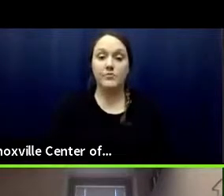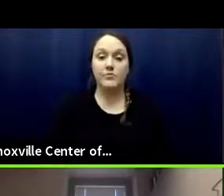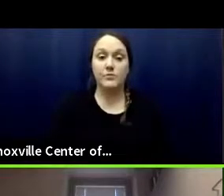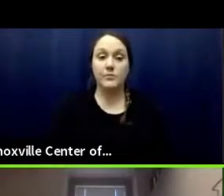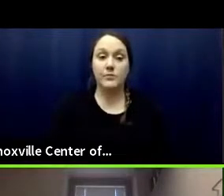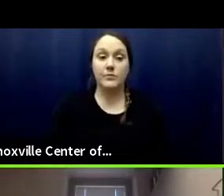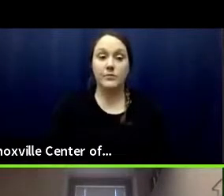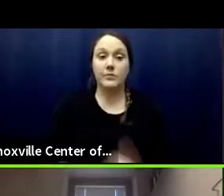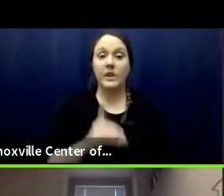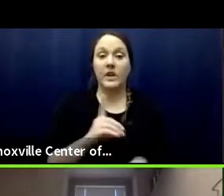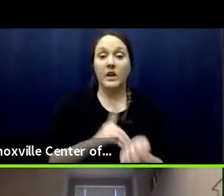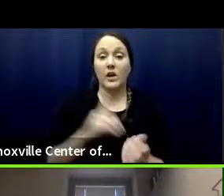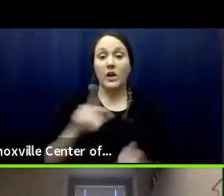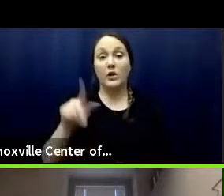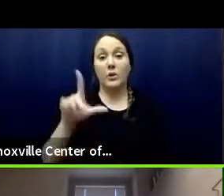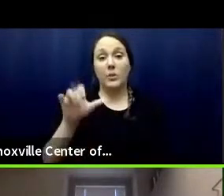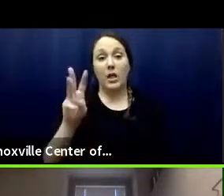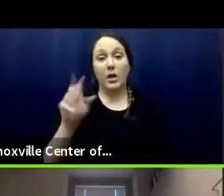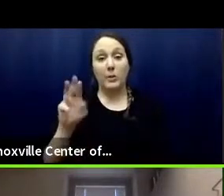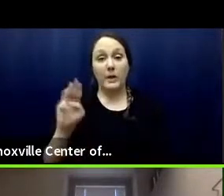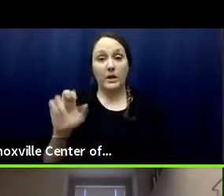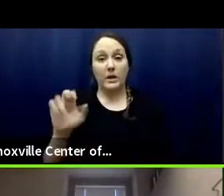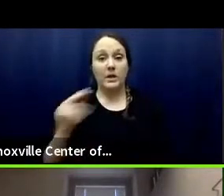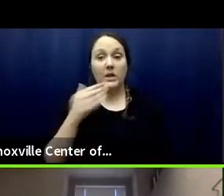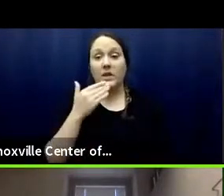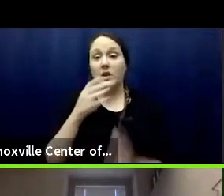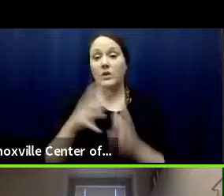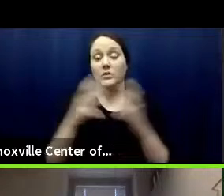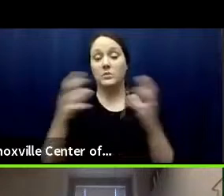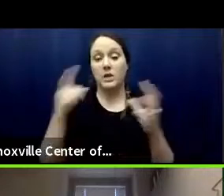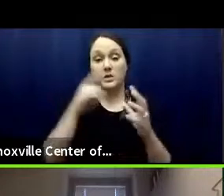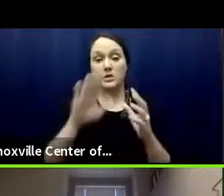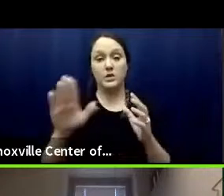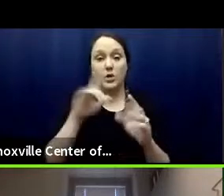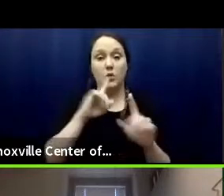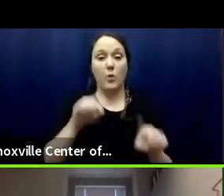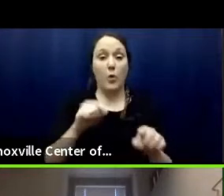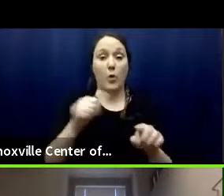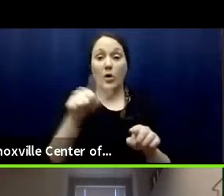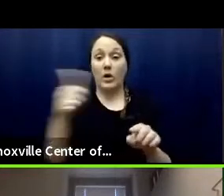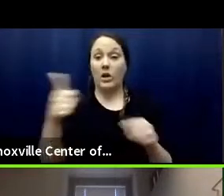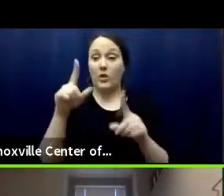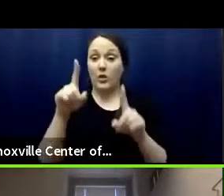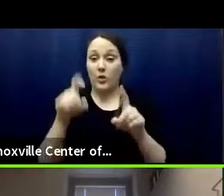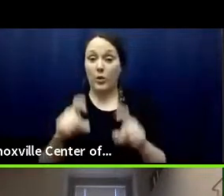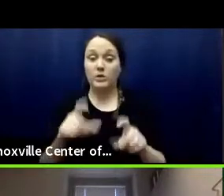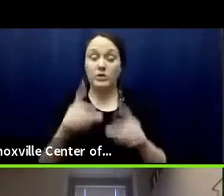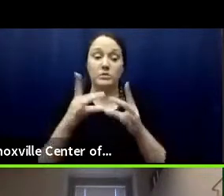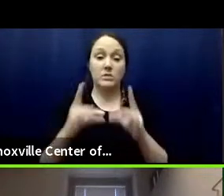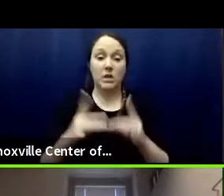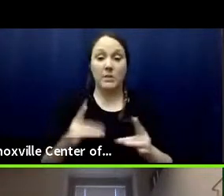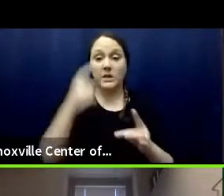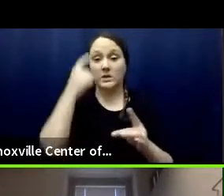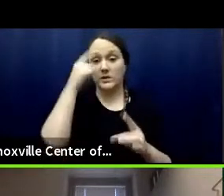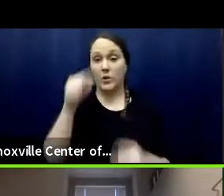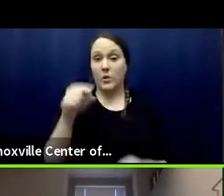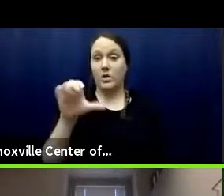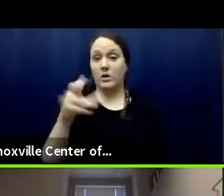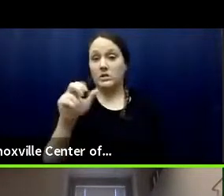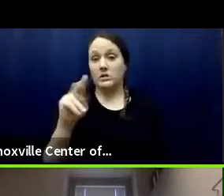Dr. Plowman, thank you very much for your report. Are there any other questions, comments, questions that you would have for our chancellor?